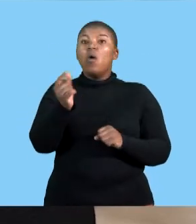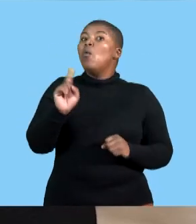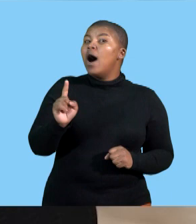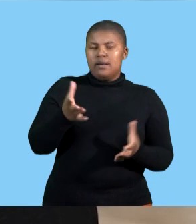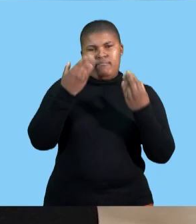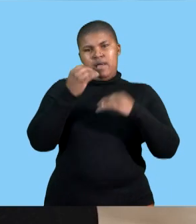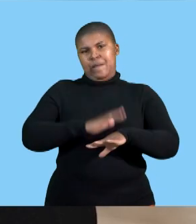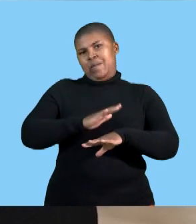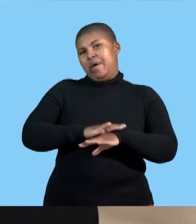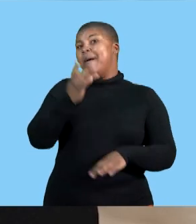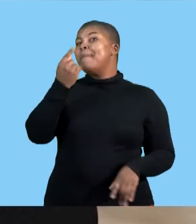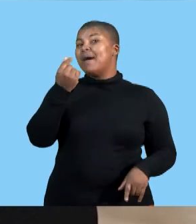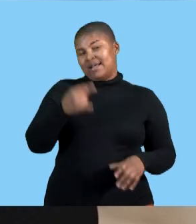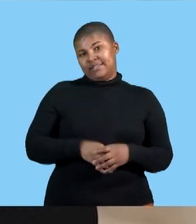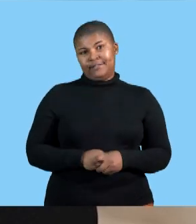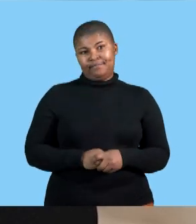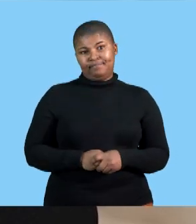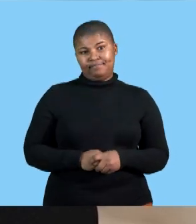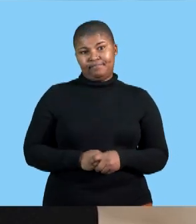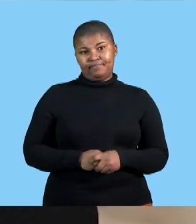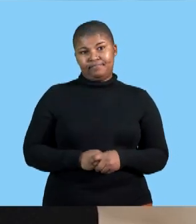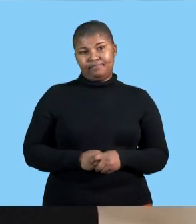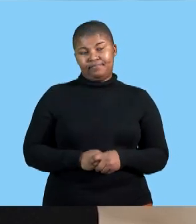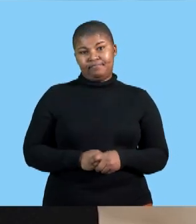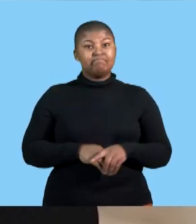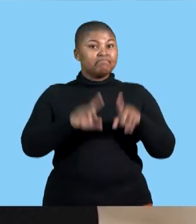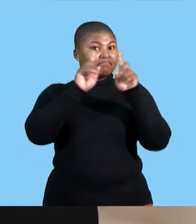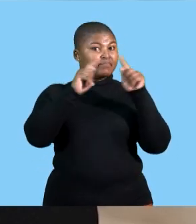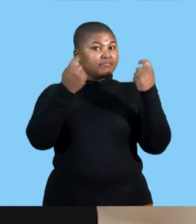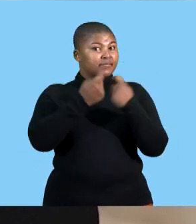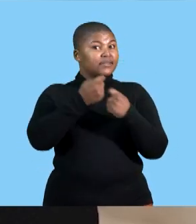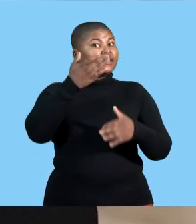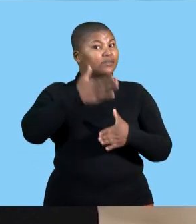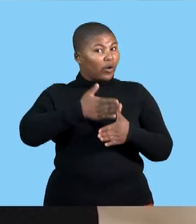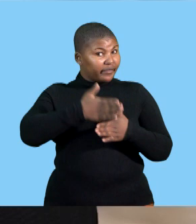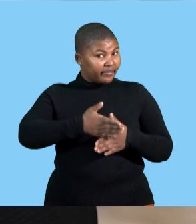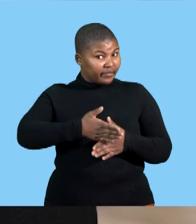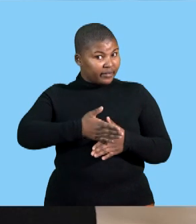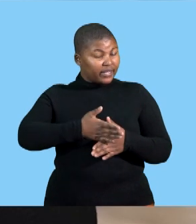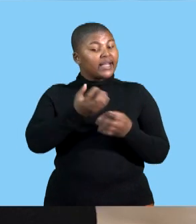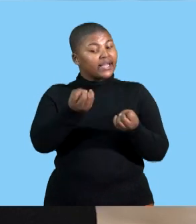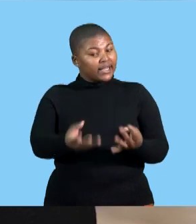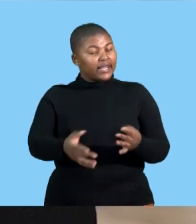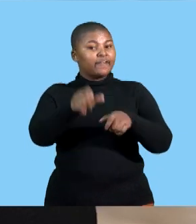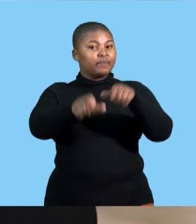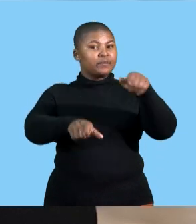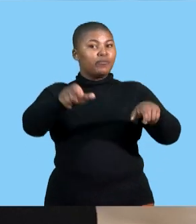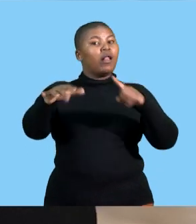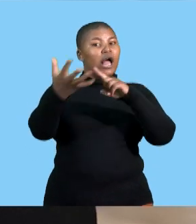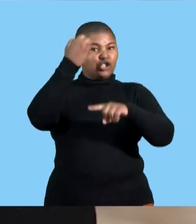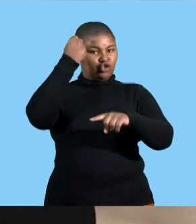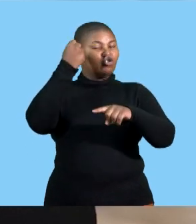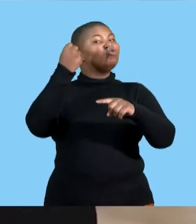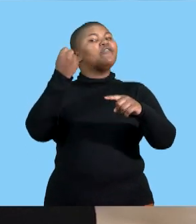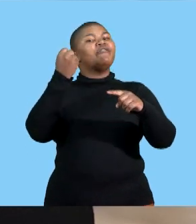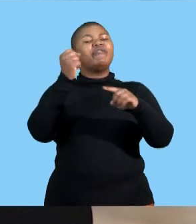at the end of the day. So teamwork can make people to achieve actually the results of a business,